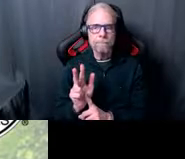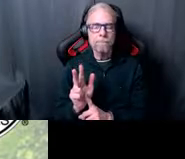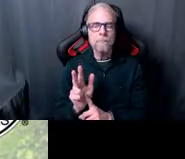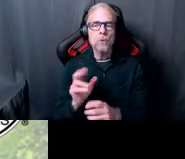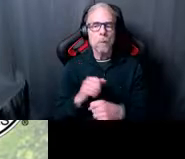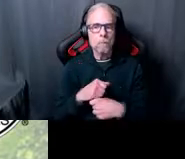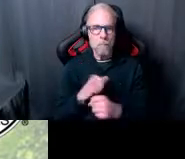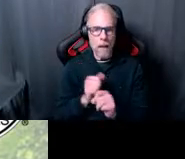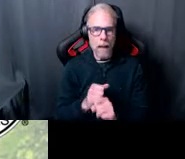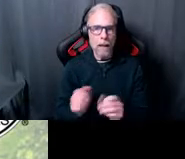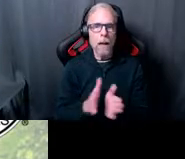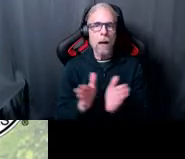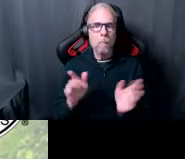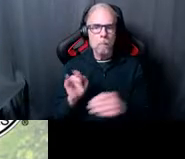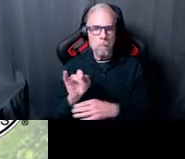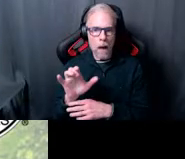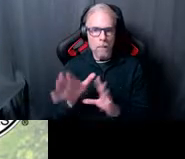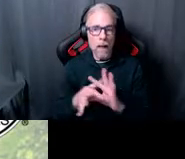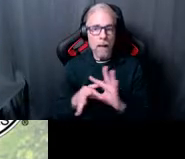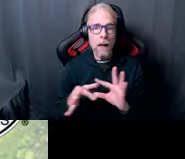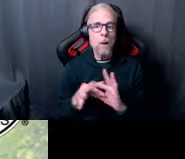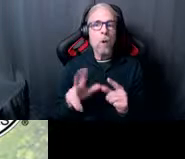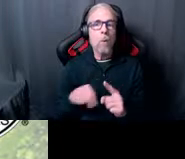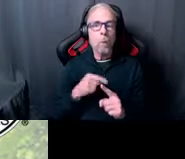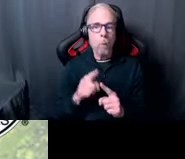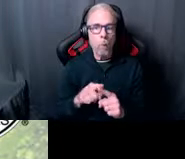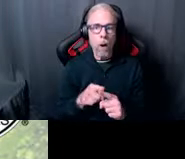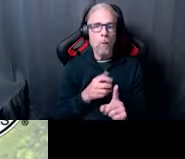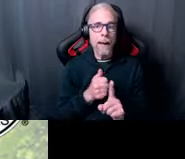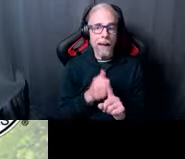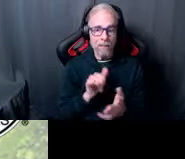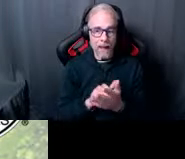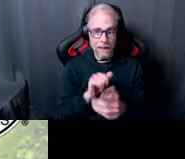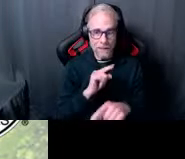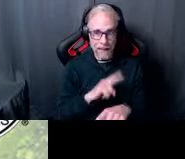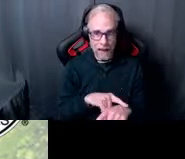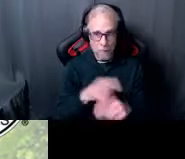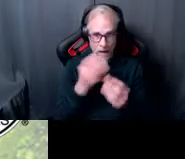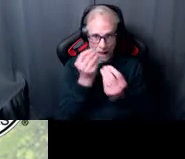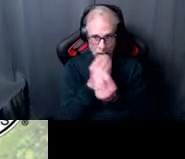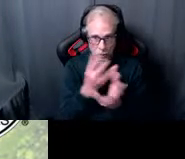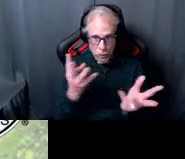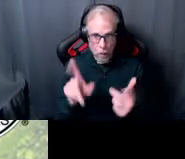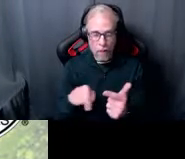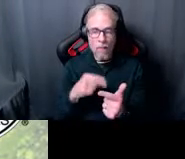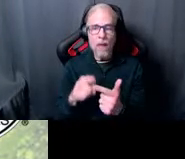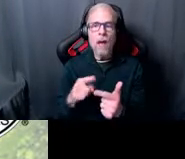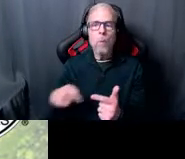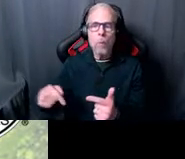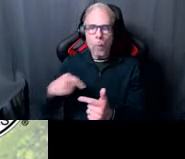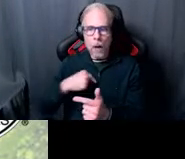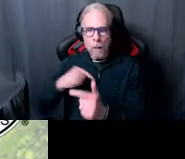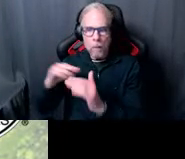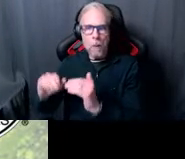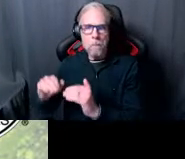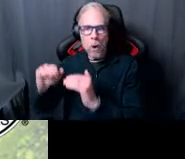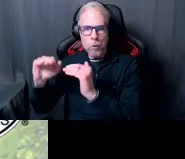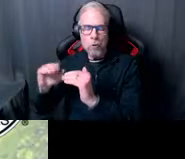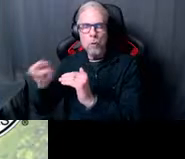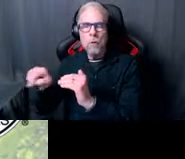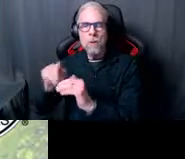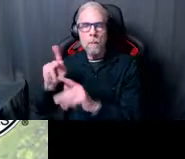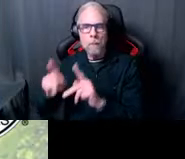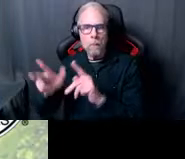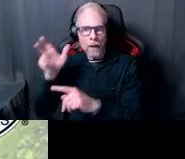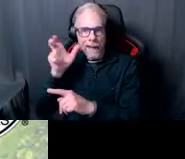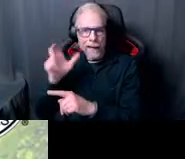public comment. So when we get to that point, I will let you know, and then we will promote you so that you can be heard providing your public